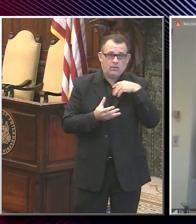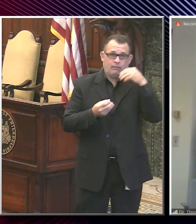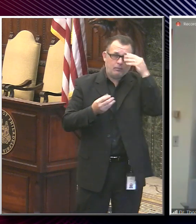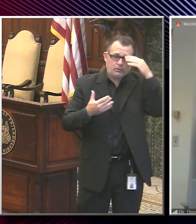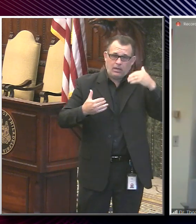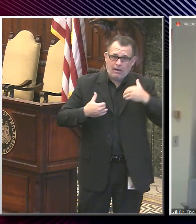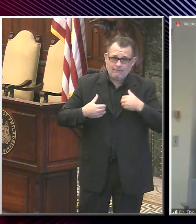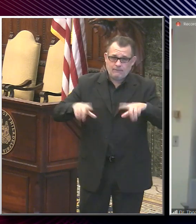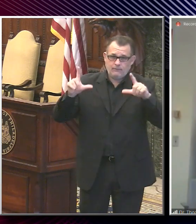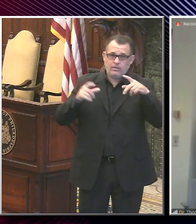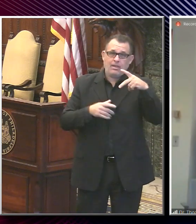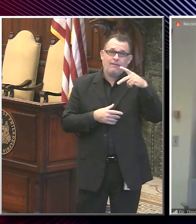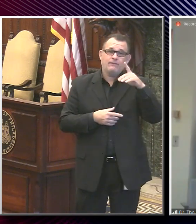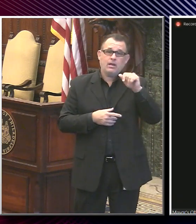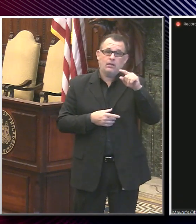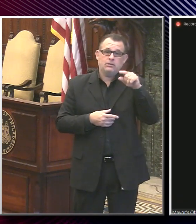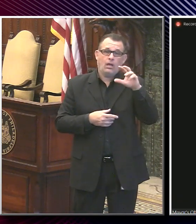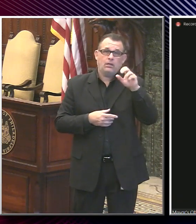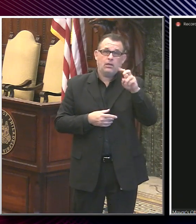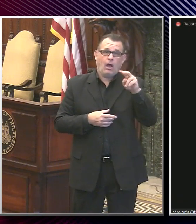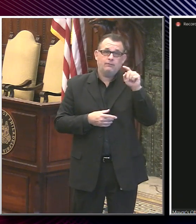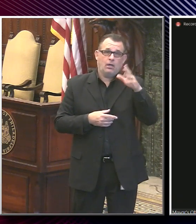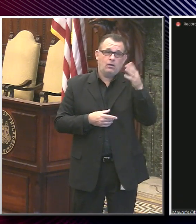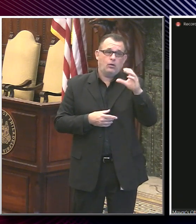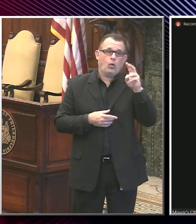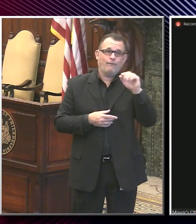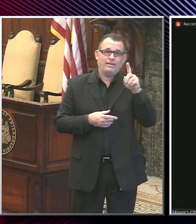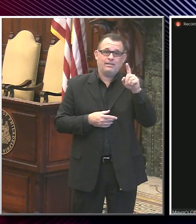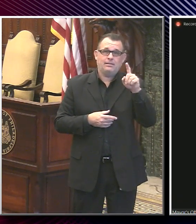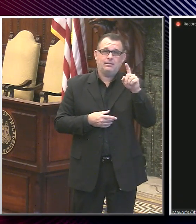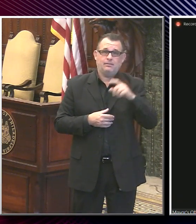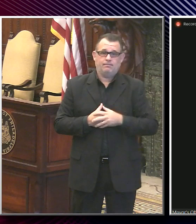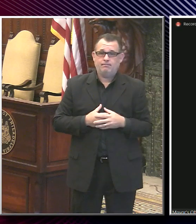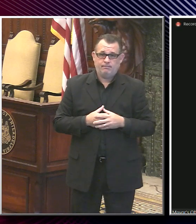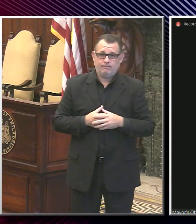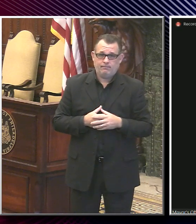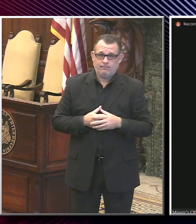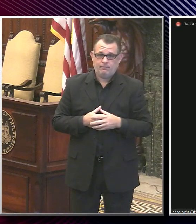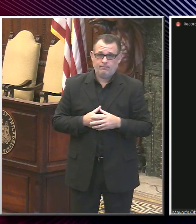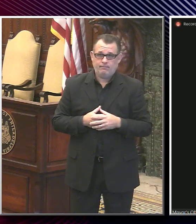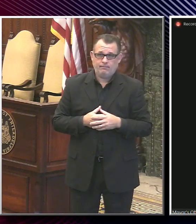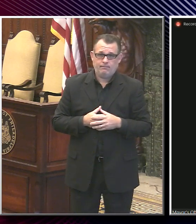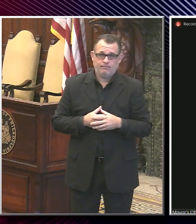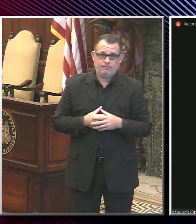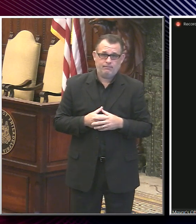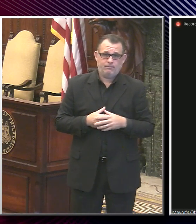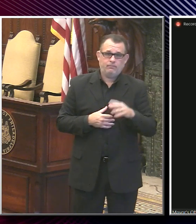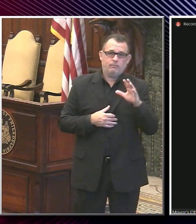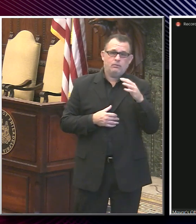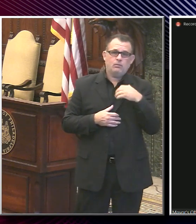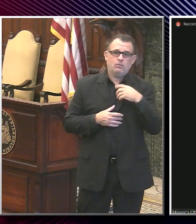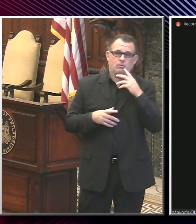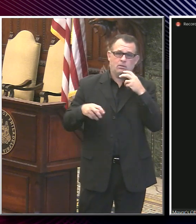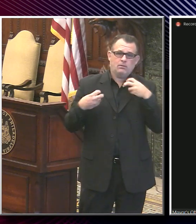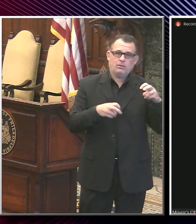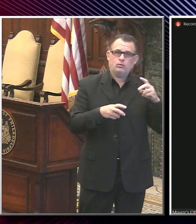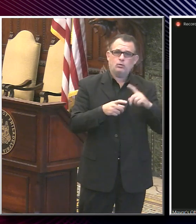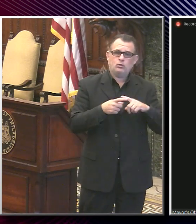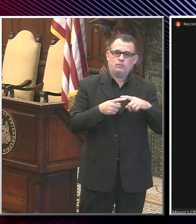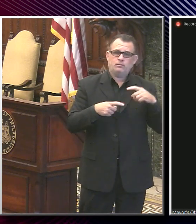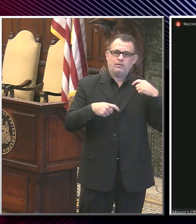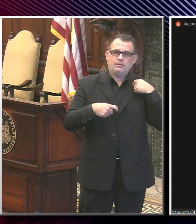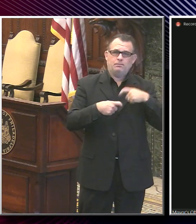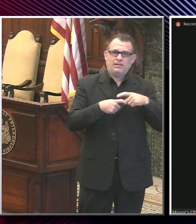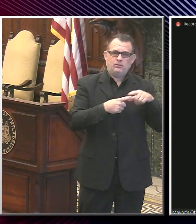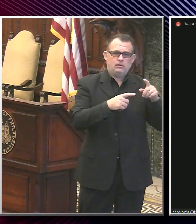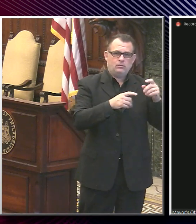www.phila.gov/COVID. Thank you, Dr. Farley. We are going to move in just one moment to Armando, but first I want to just remind